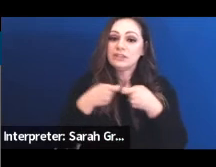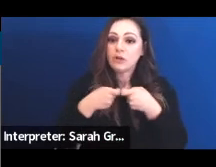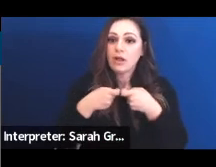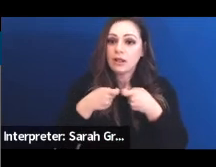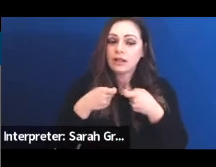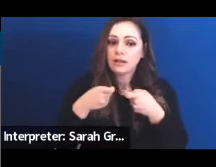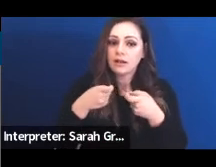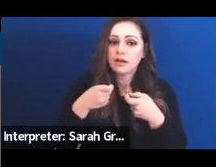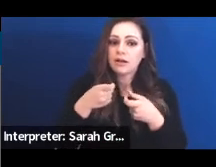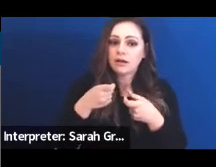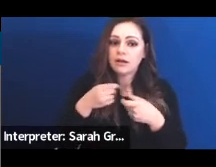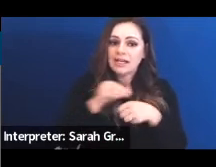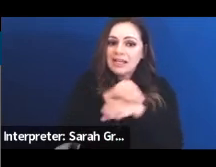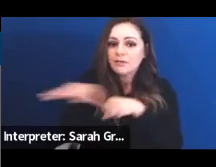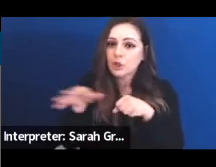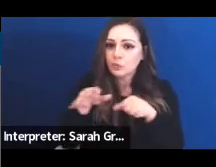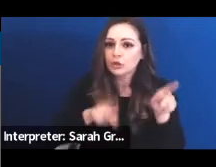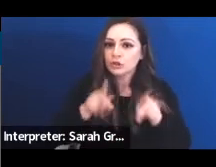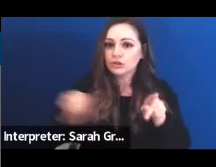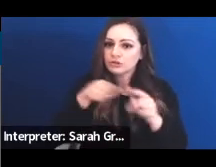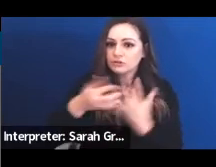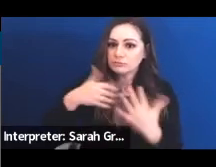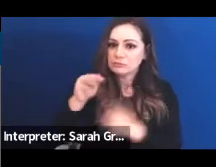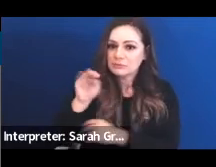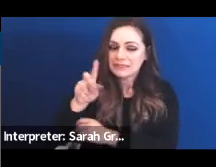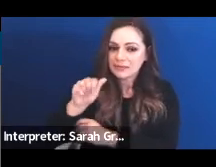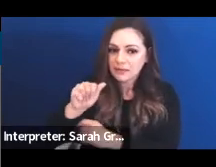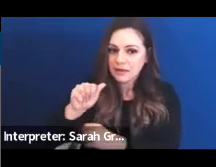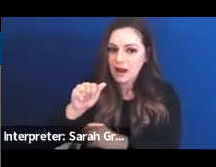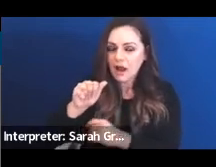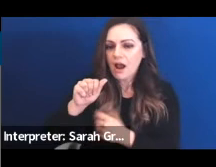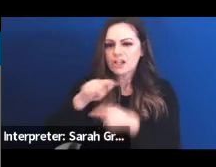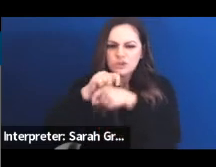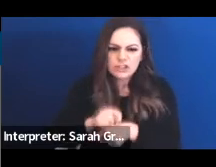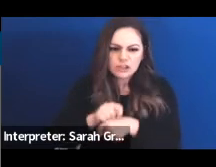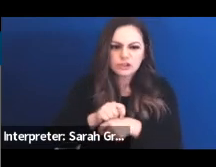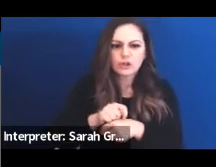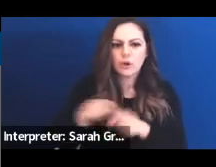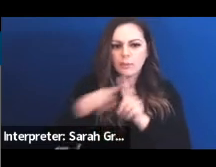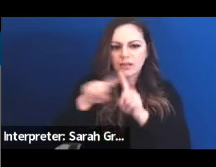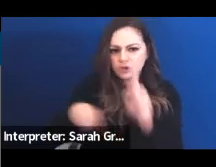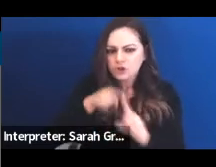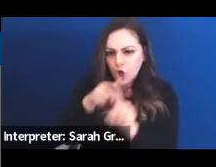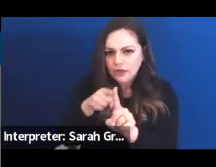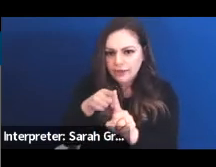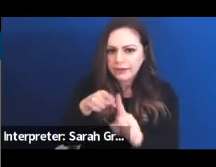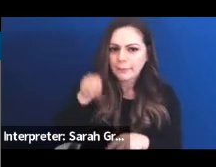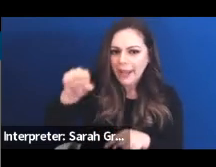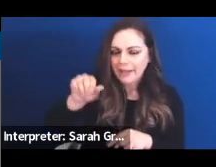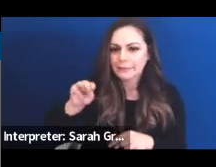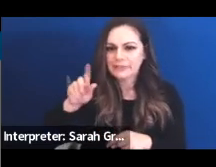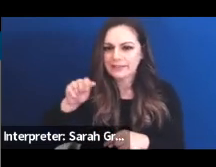media strategy, as well as traditional social media web channels. Next slide, please,